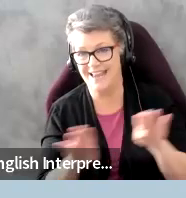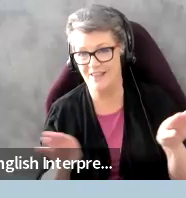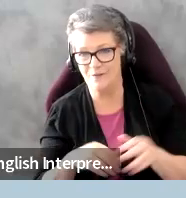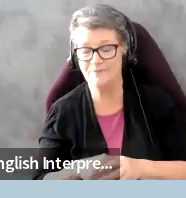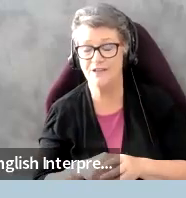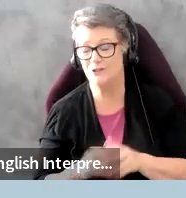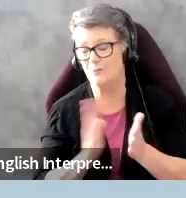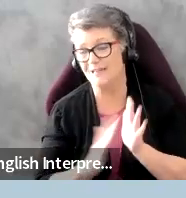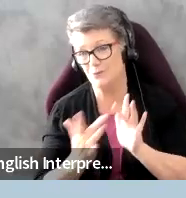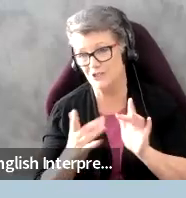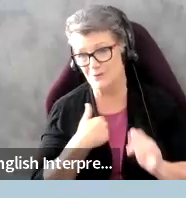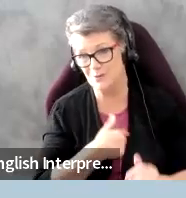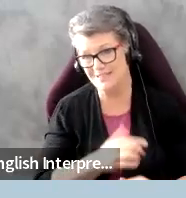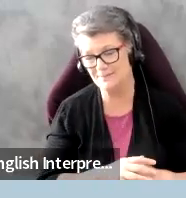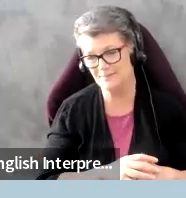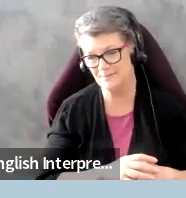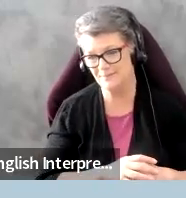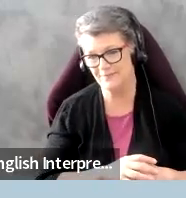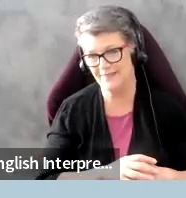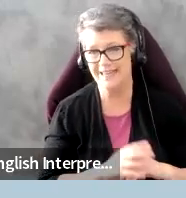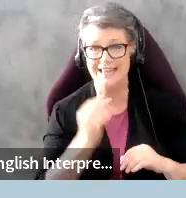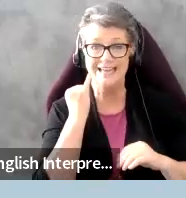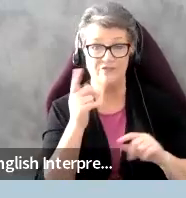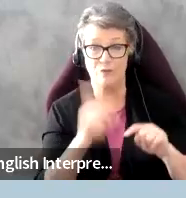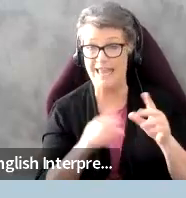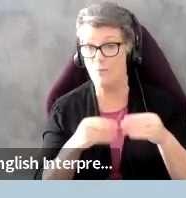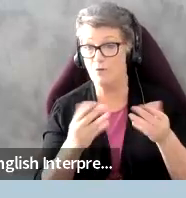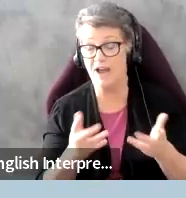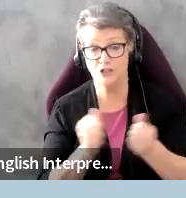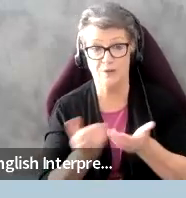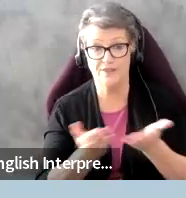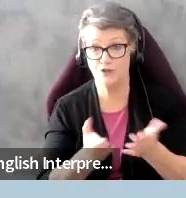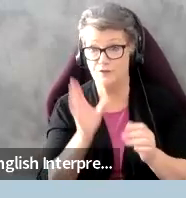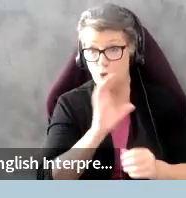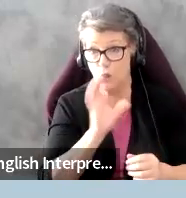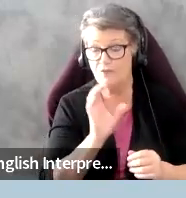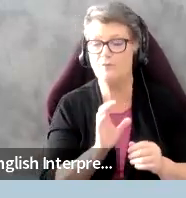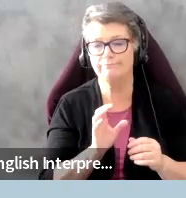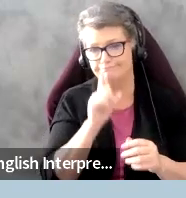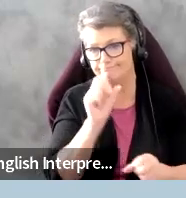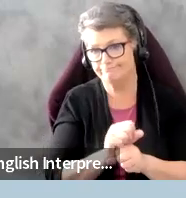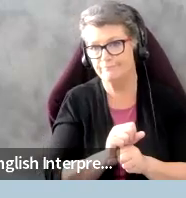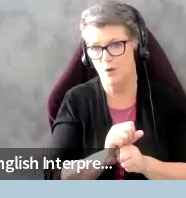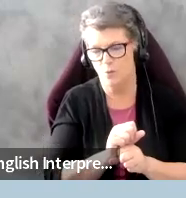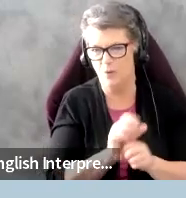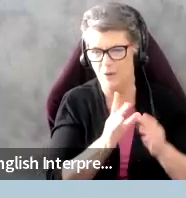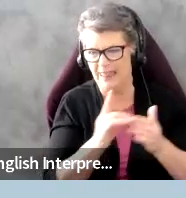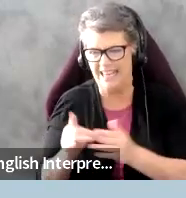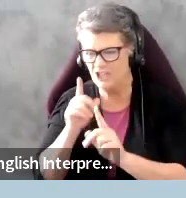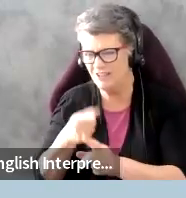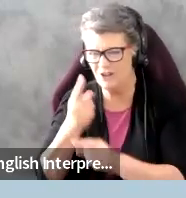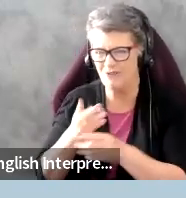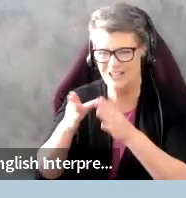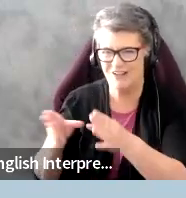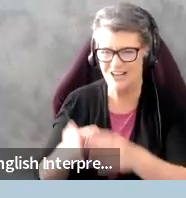out to us. If we can't provide you with the service that you're looking for, we absolutely will point you in the right direction, which